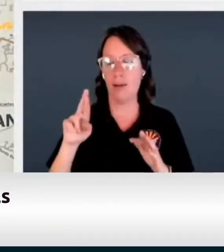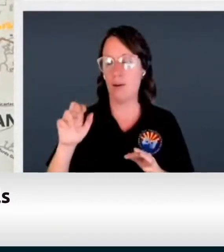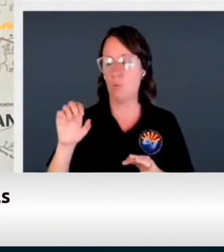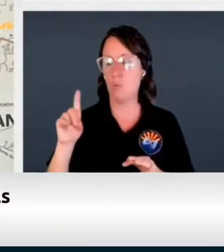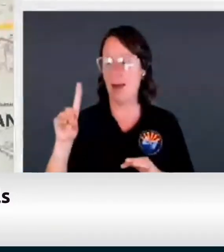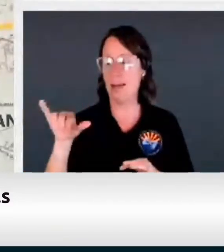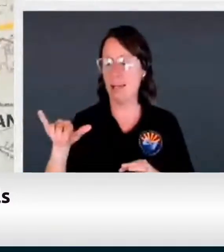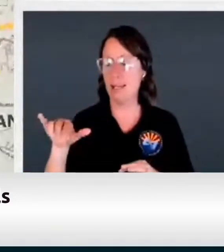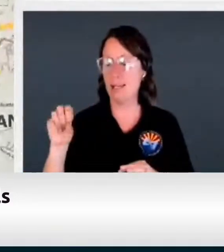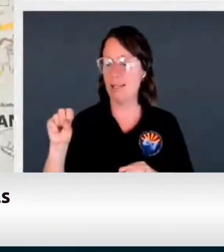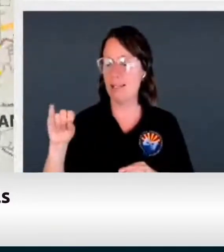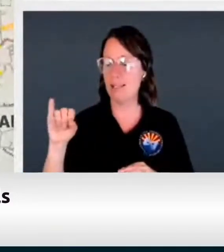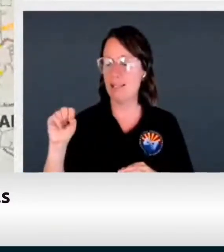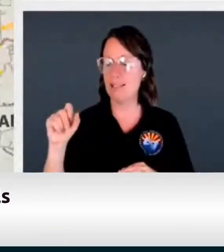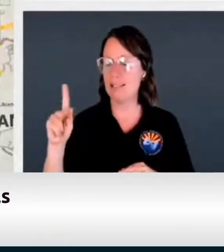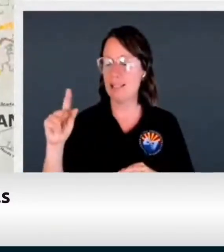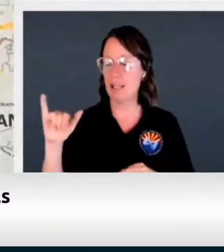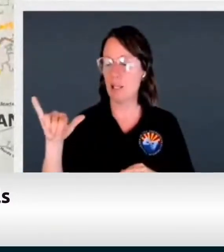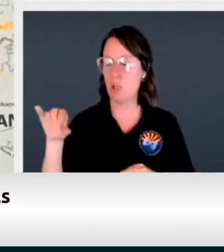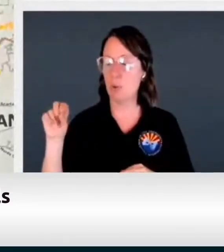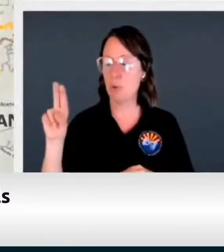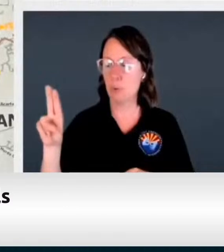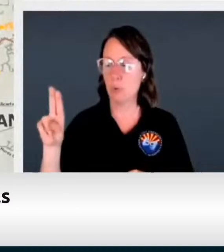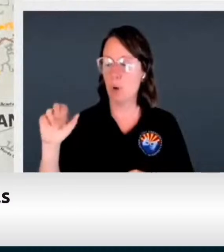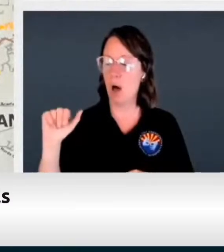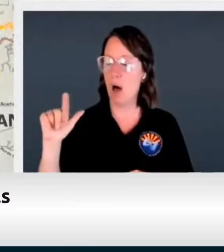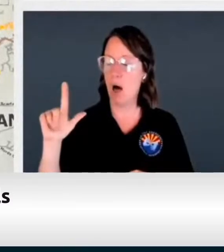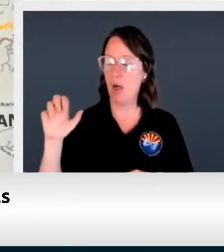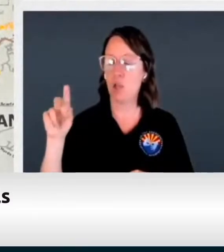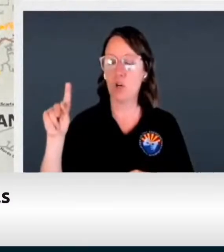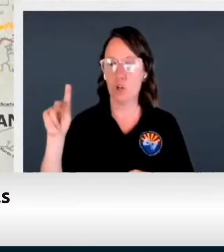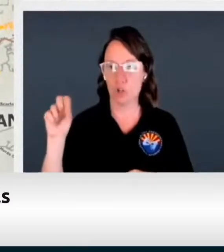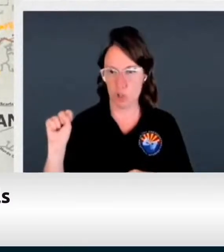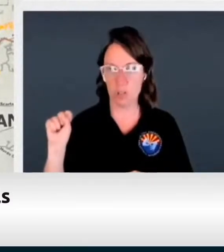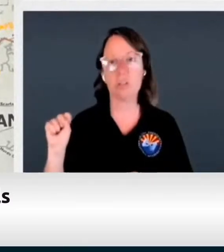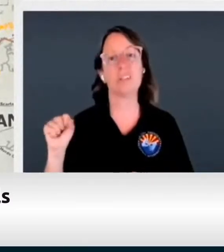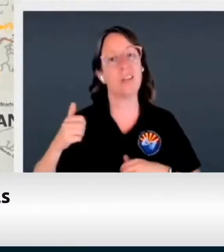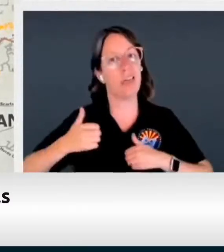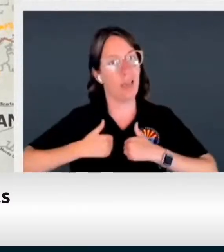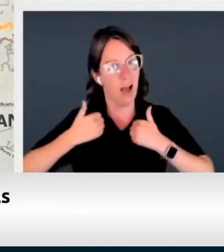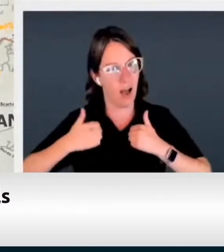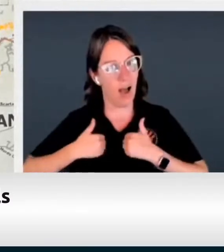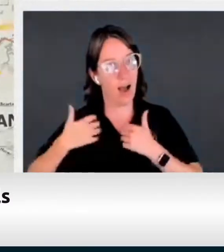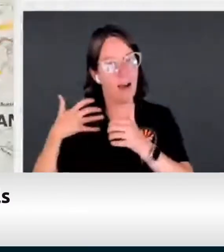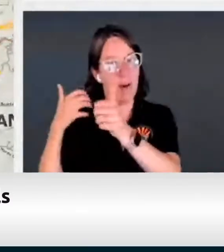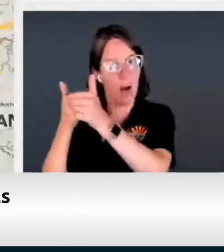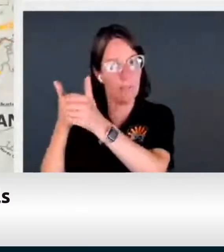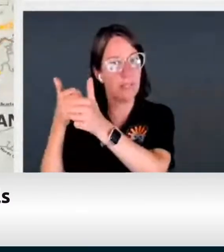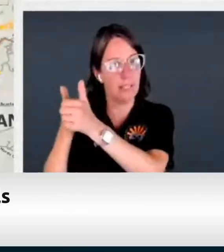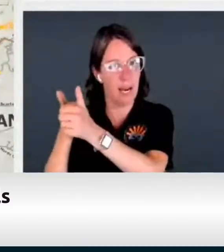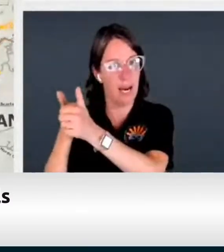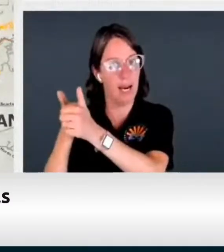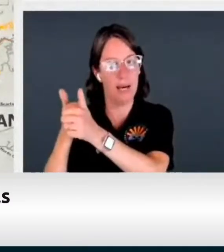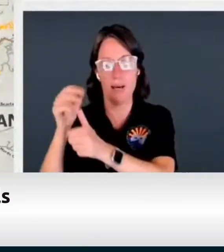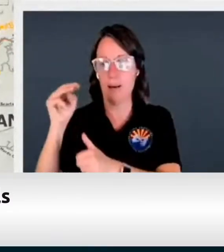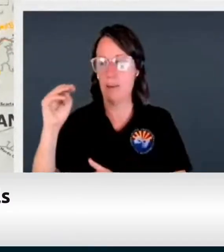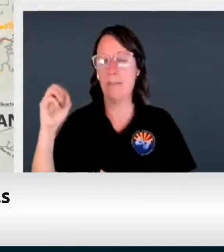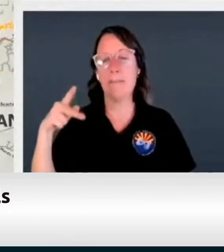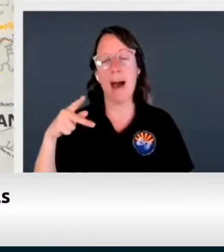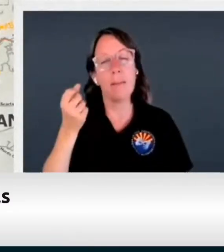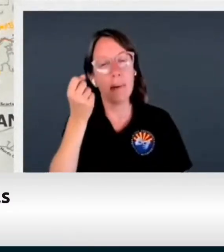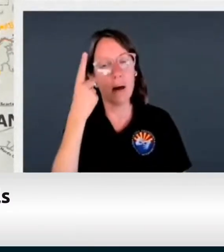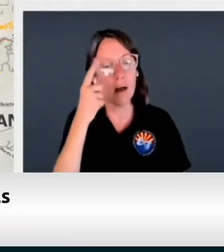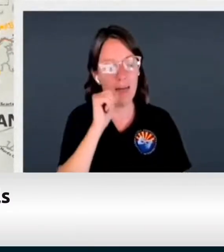is up-to-date fire mapping. Whatever they feed us is exactly accurate to that. So there is that glitch.